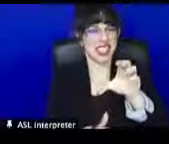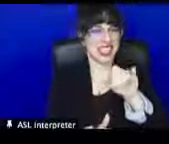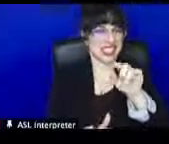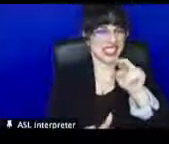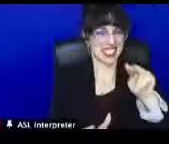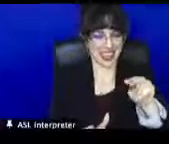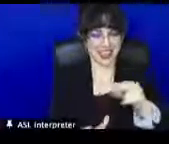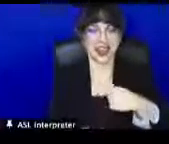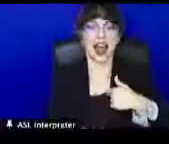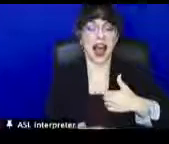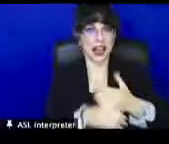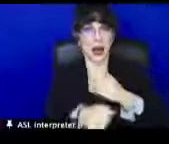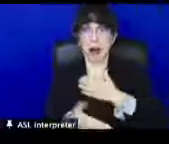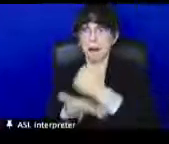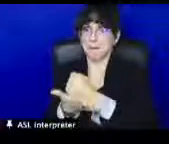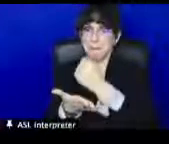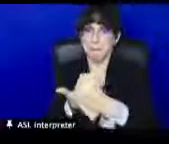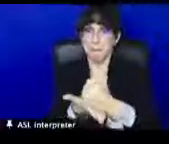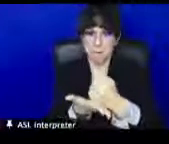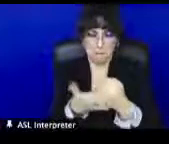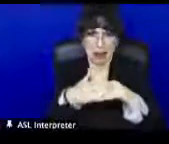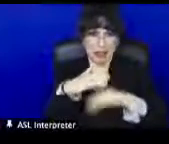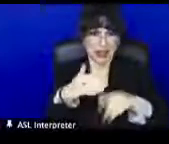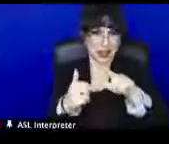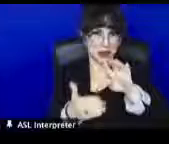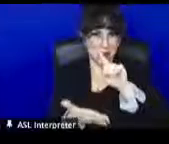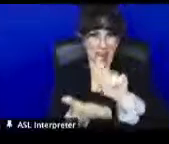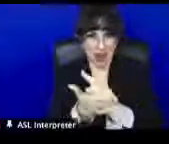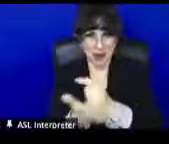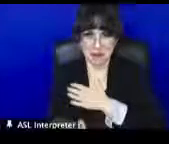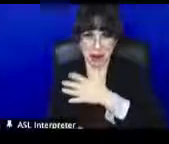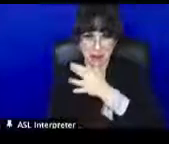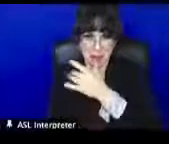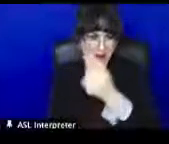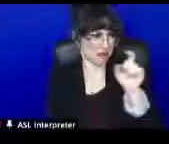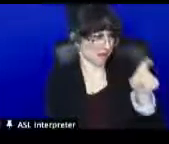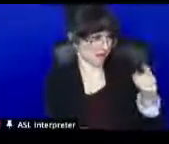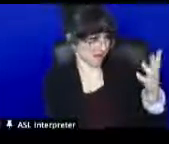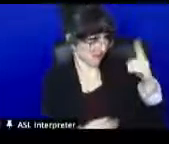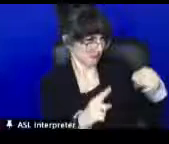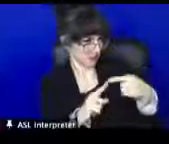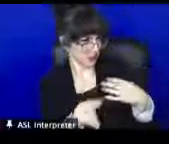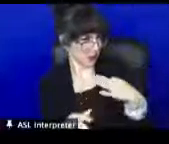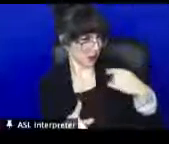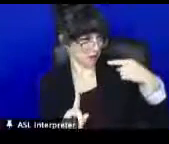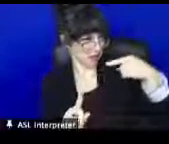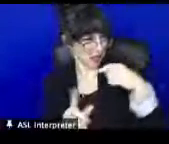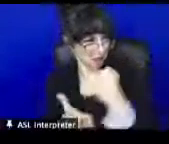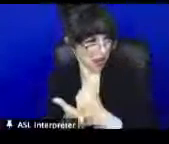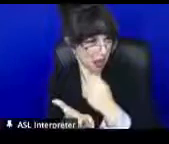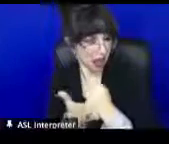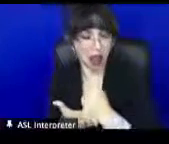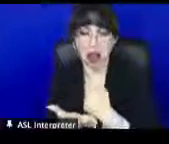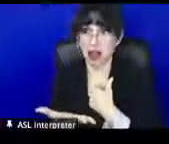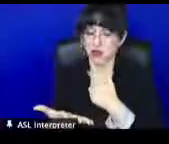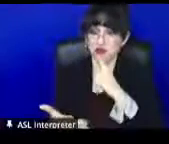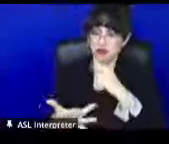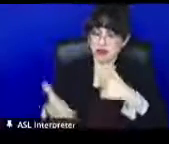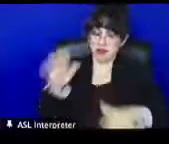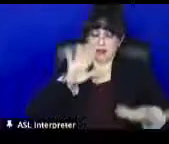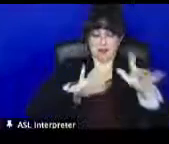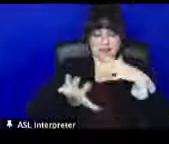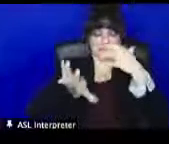got my passport within 24 hours. My mom was like, "When did you apply for this?" It was probably the fastest